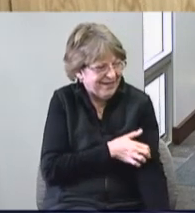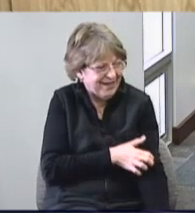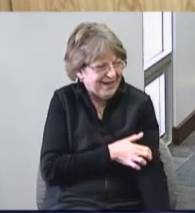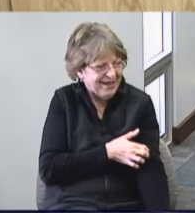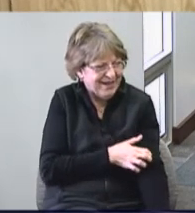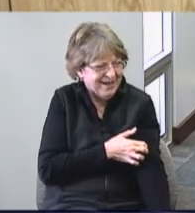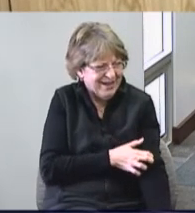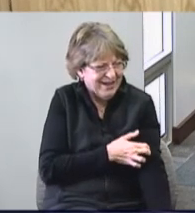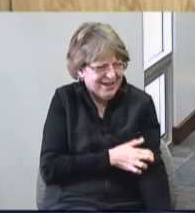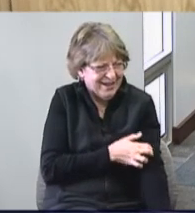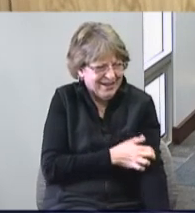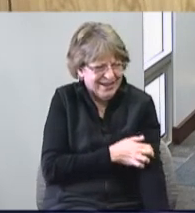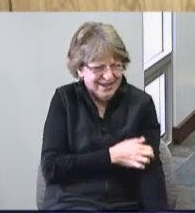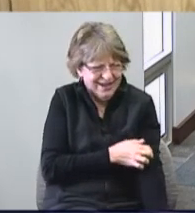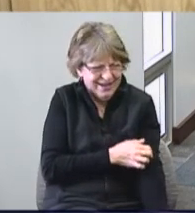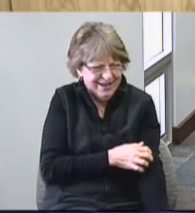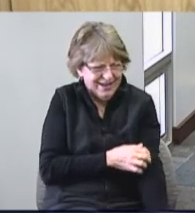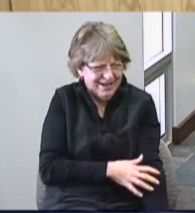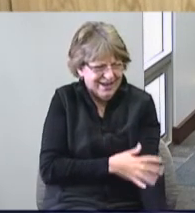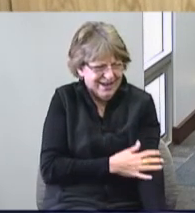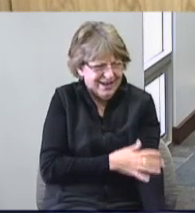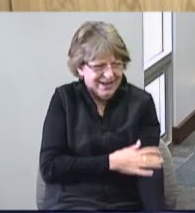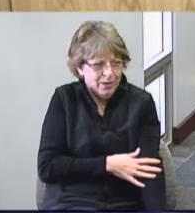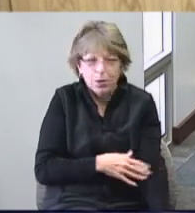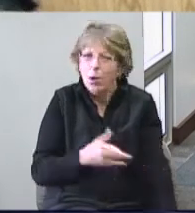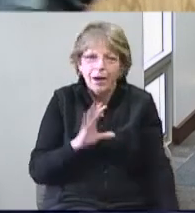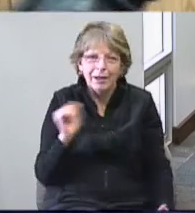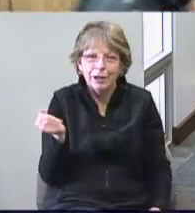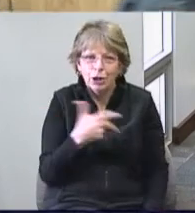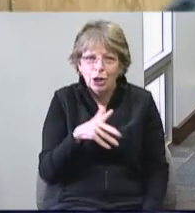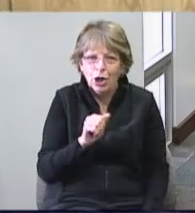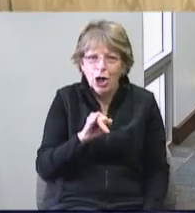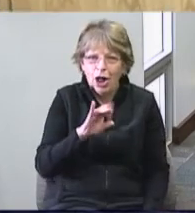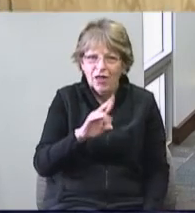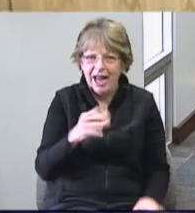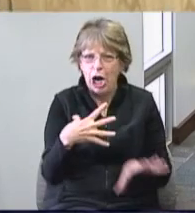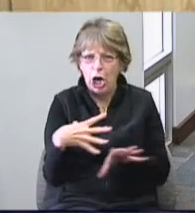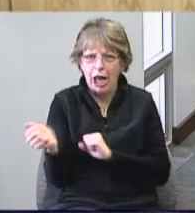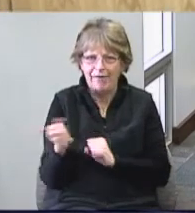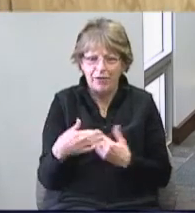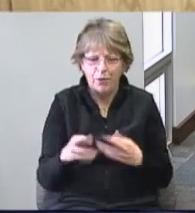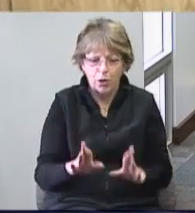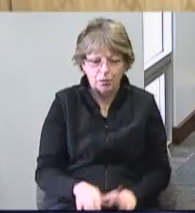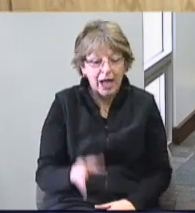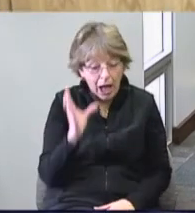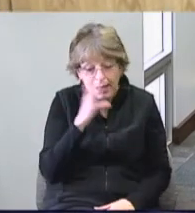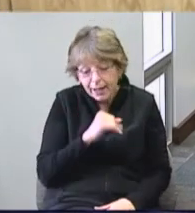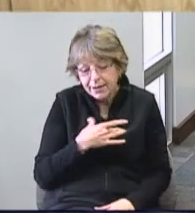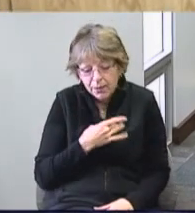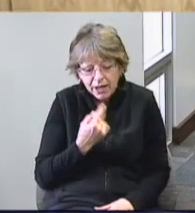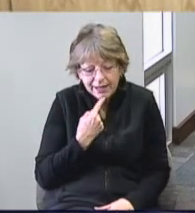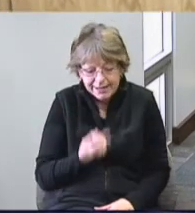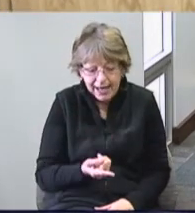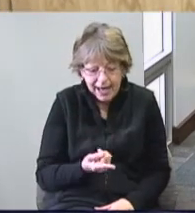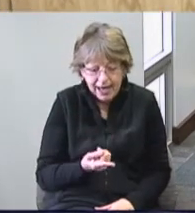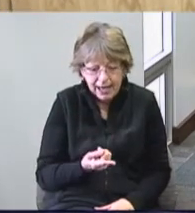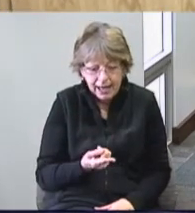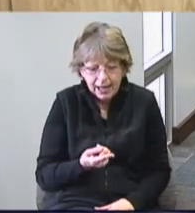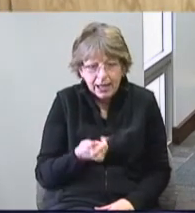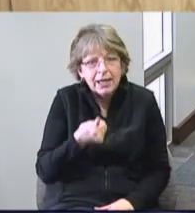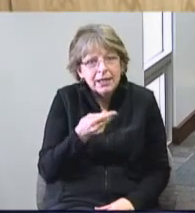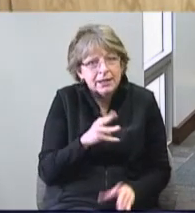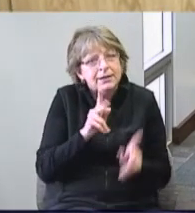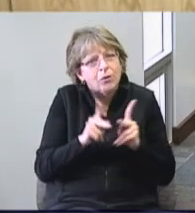Boy, this kind of just sucks the life out of the room, doesn't it? Yeah, I guess I would just like to say that several people